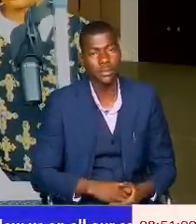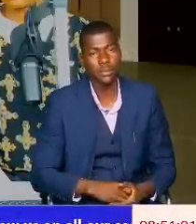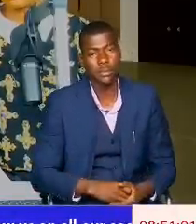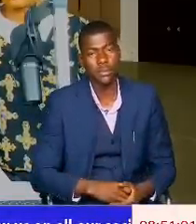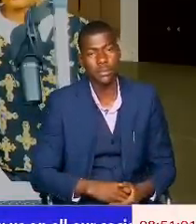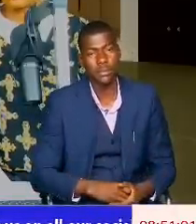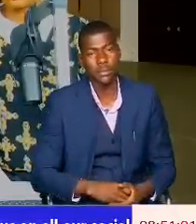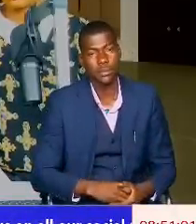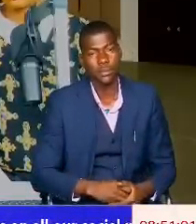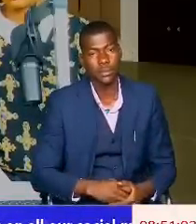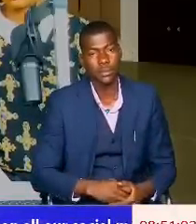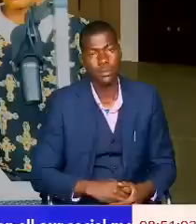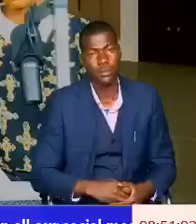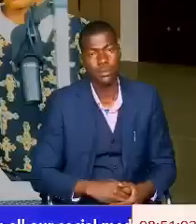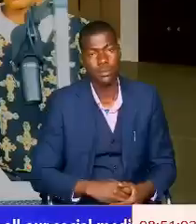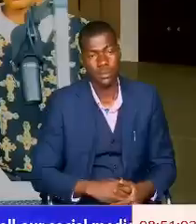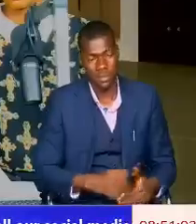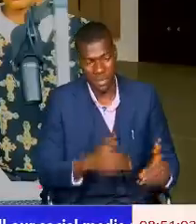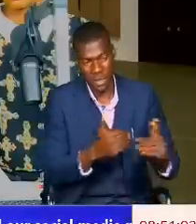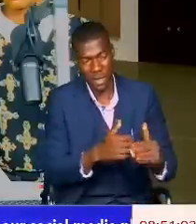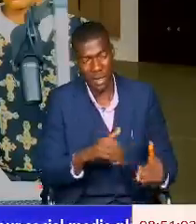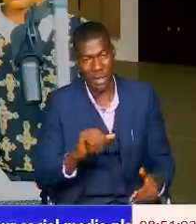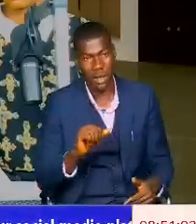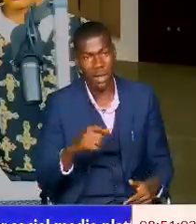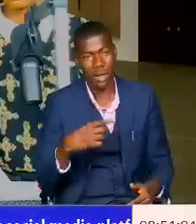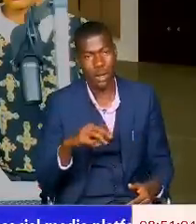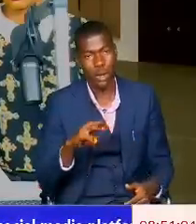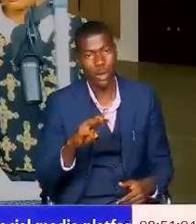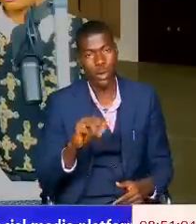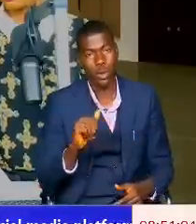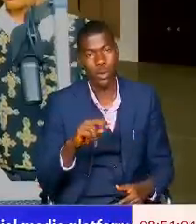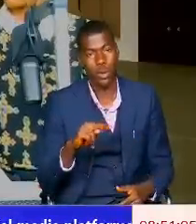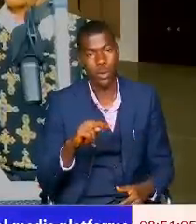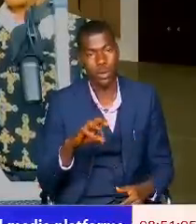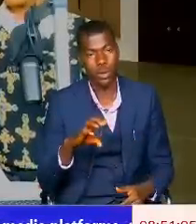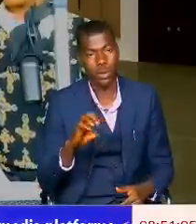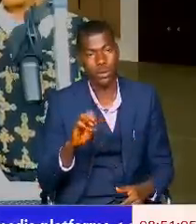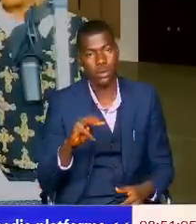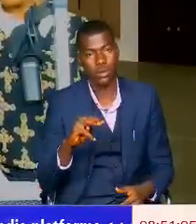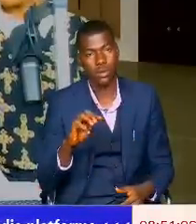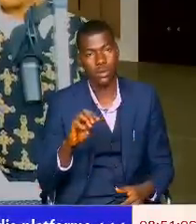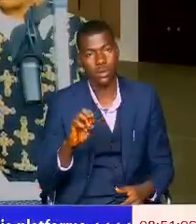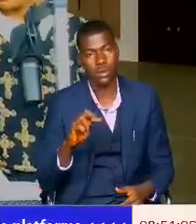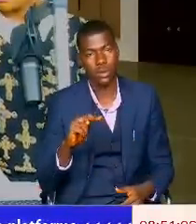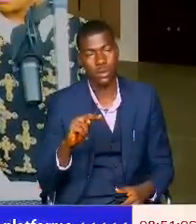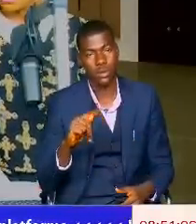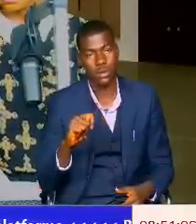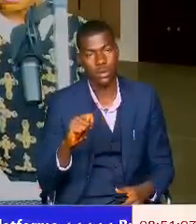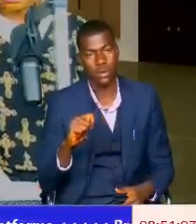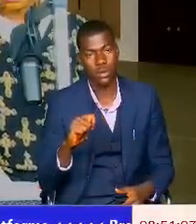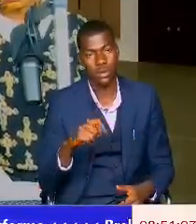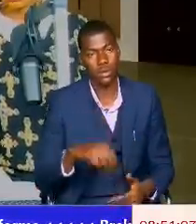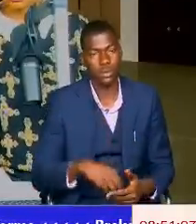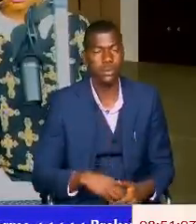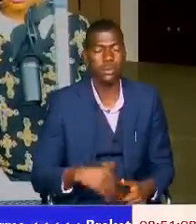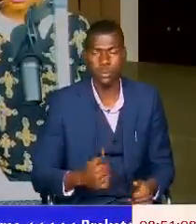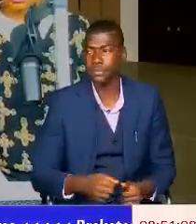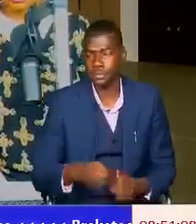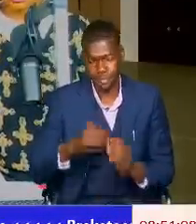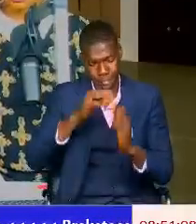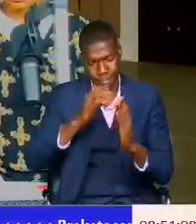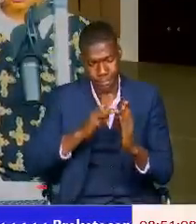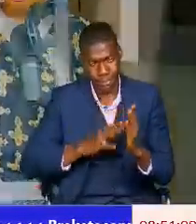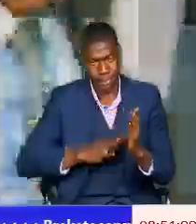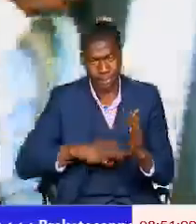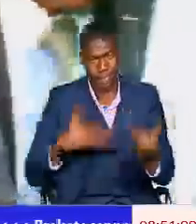All this and one cement. Anyway, you say you did compile the list. Yes, madam. Make sure you compile the list today